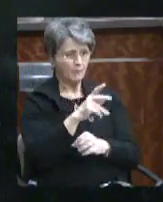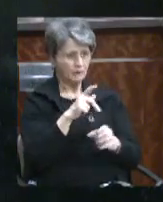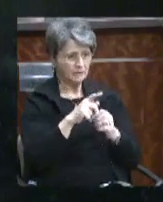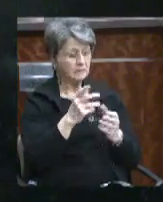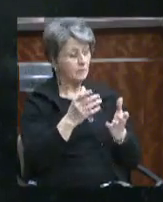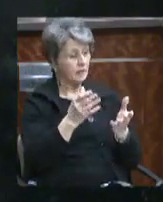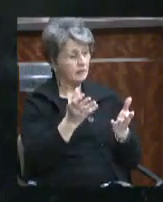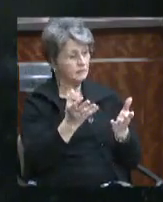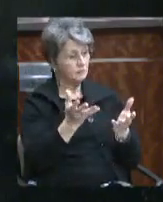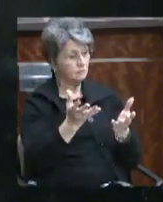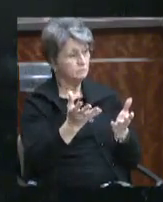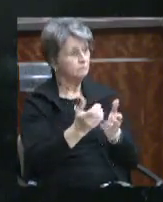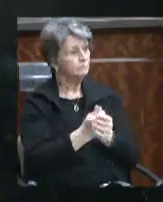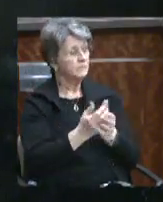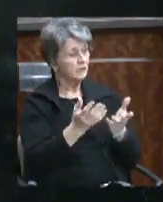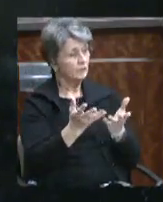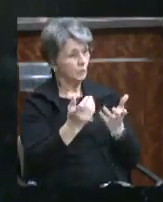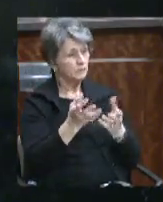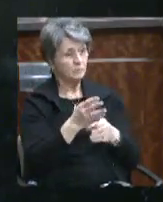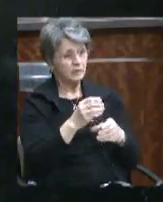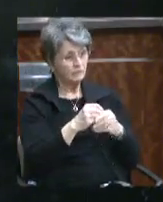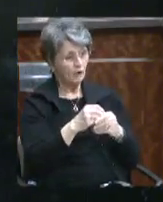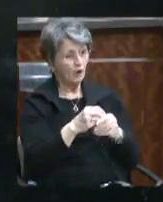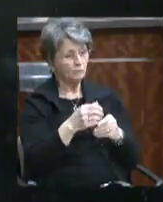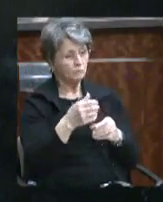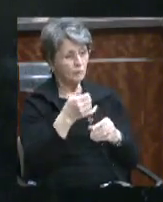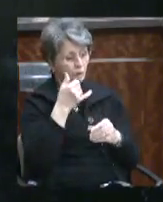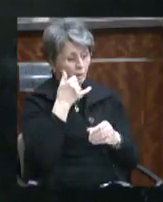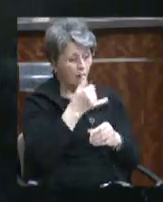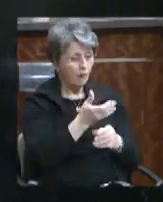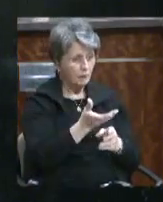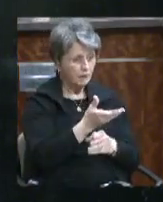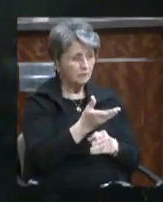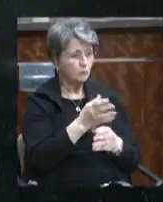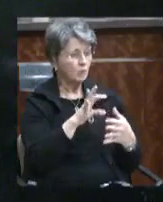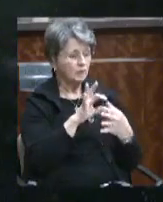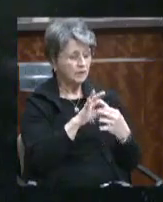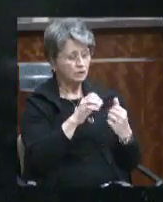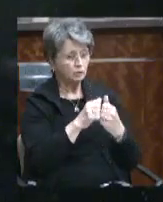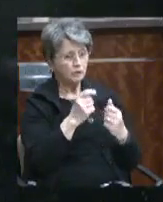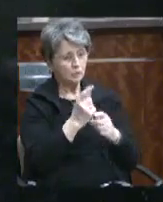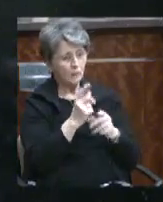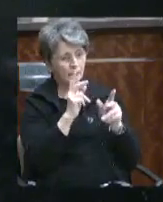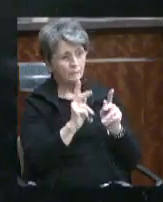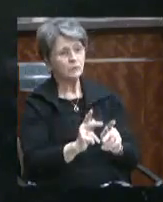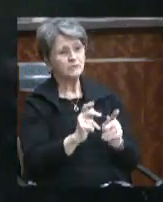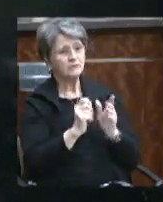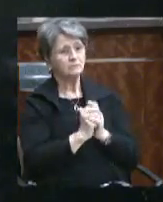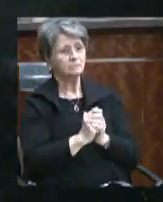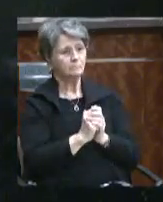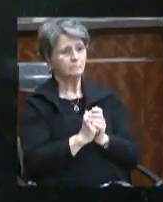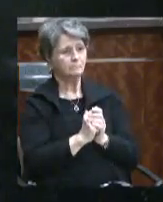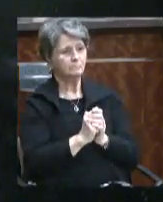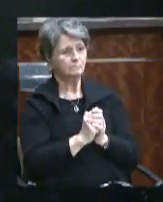at City Hall and we'll hook you to the right person. The